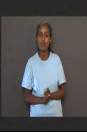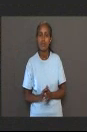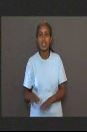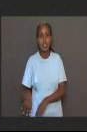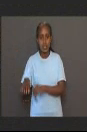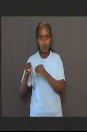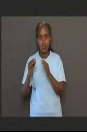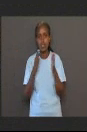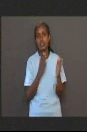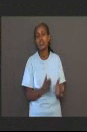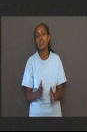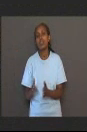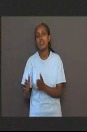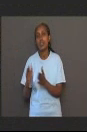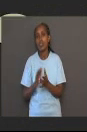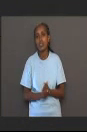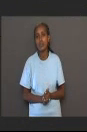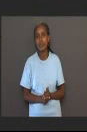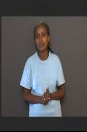Students, let's get ready.